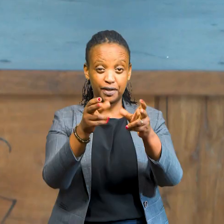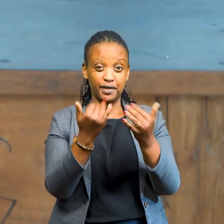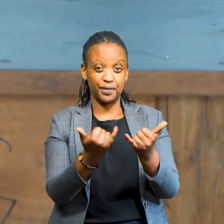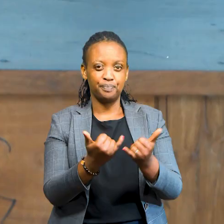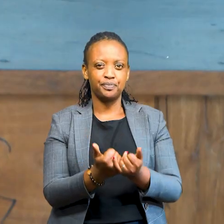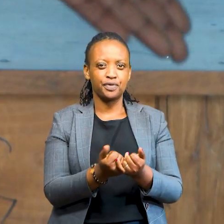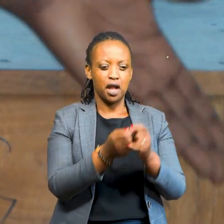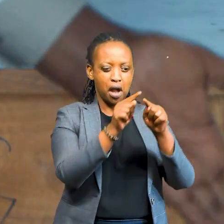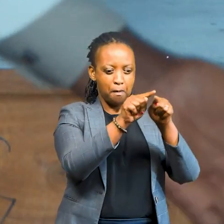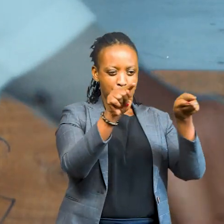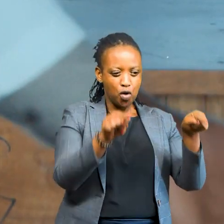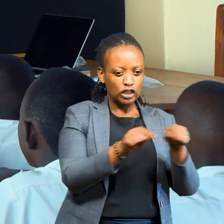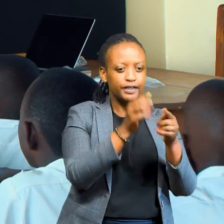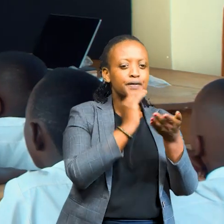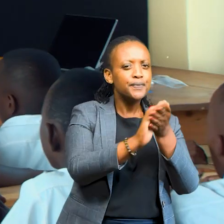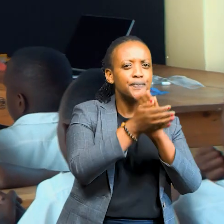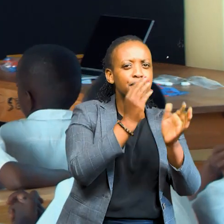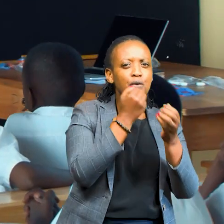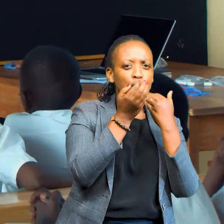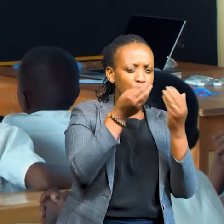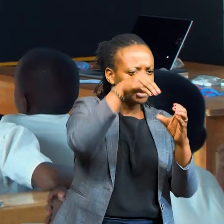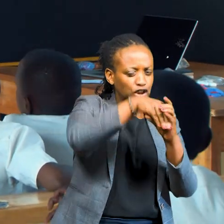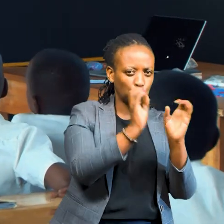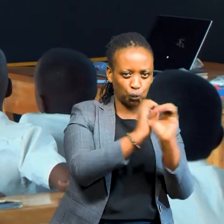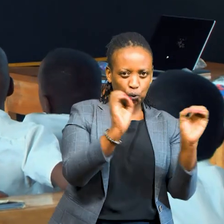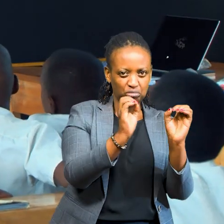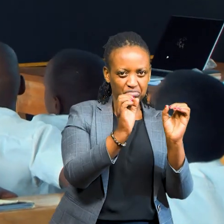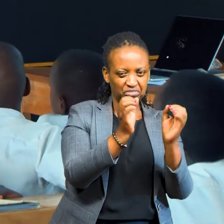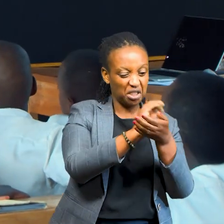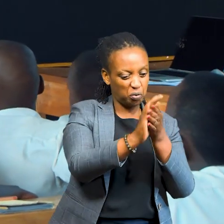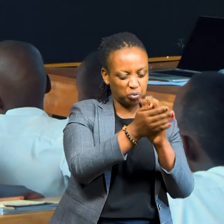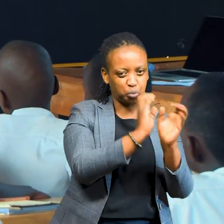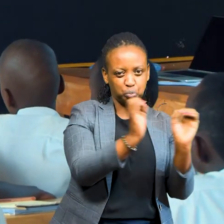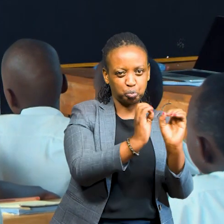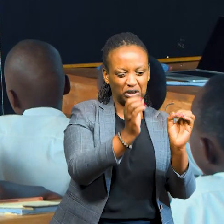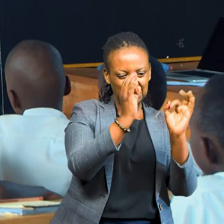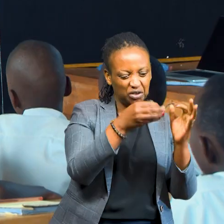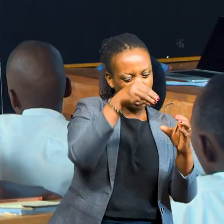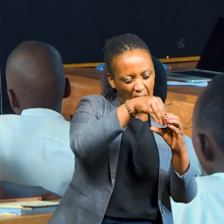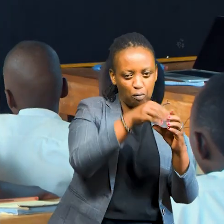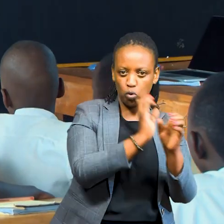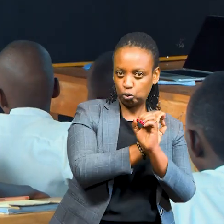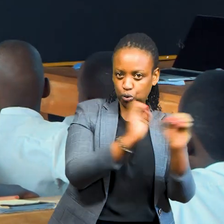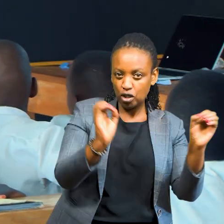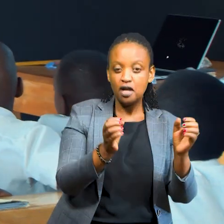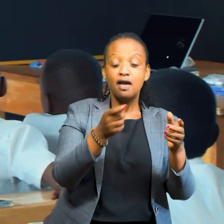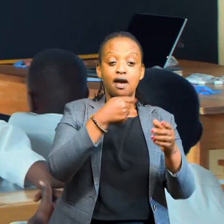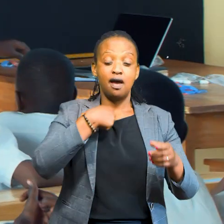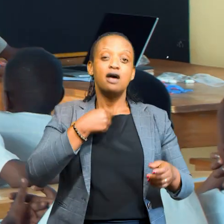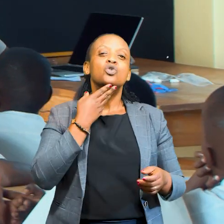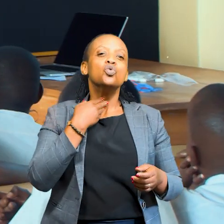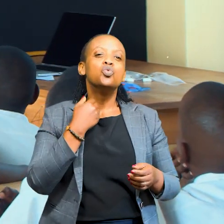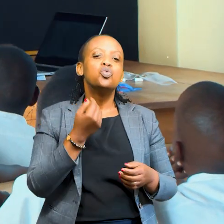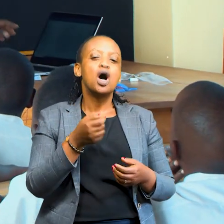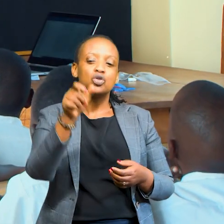Okay. So, the boxes are empty or are empty. And then I